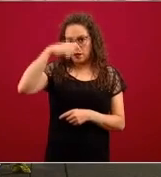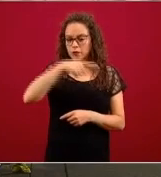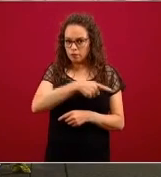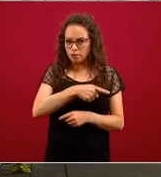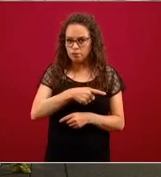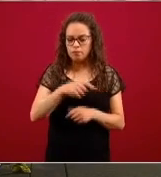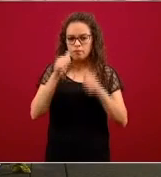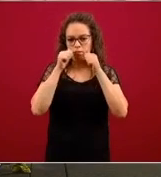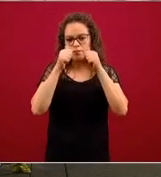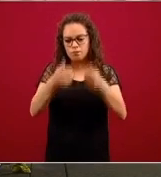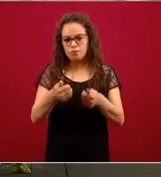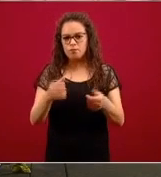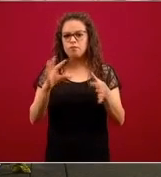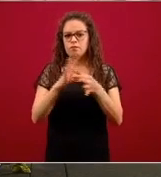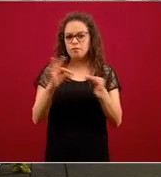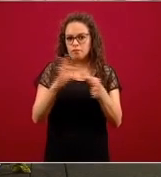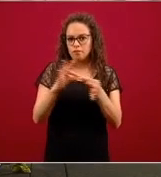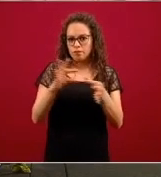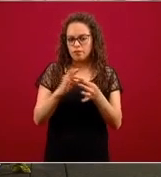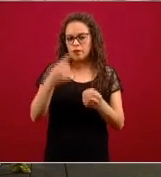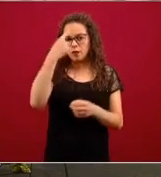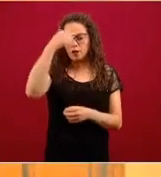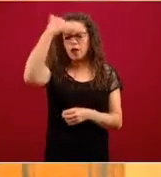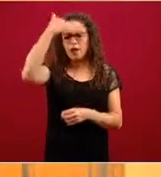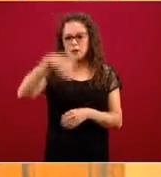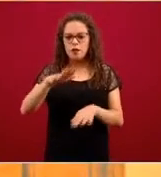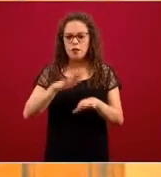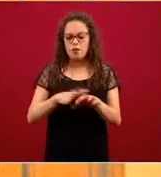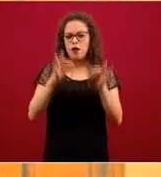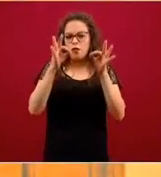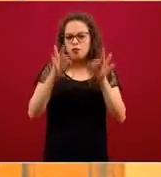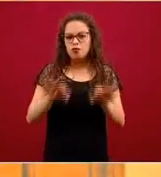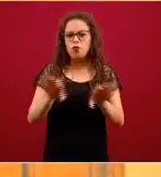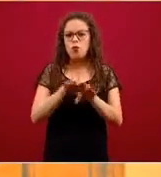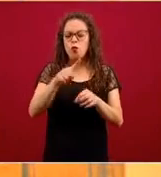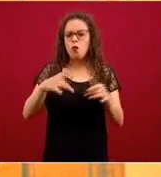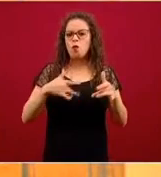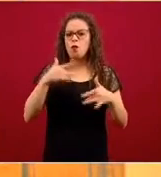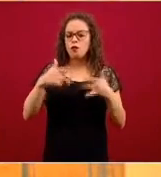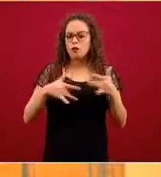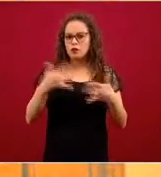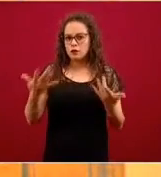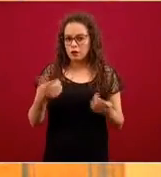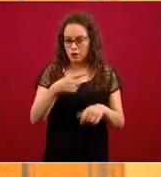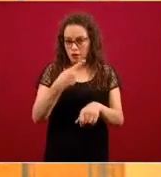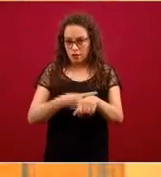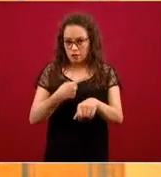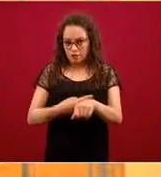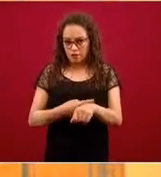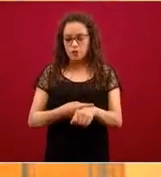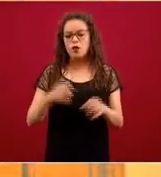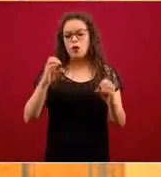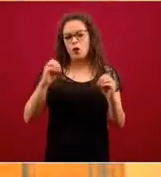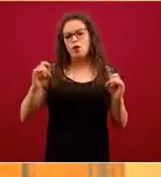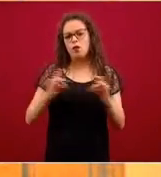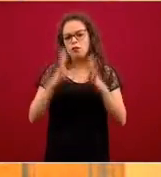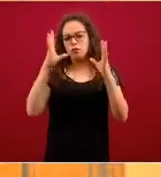were redirected directly to an emergency line, to the 911 line, so they could have